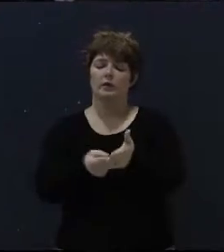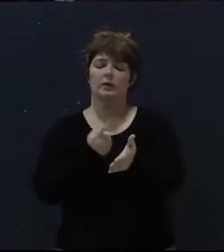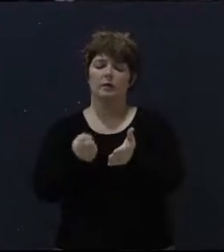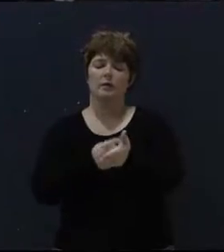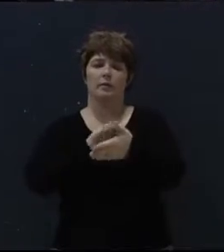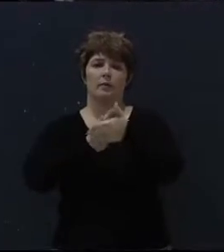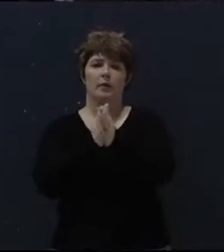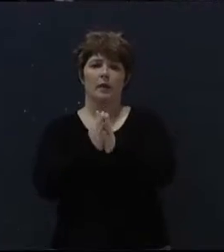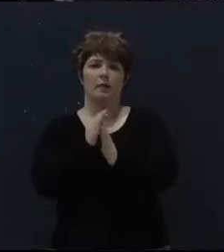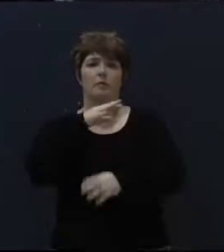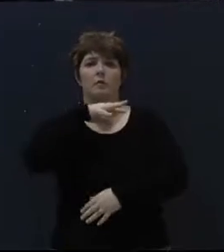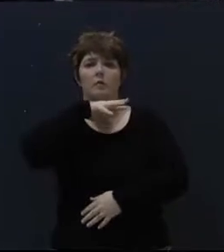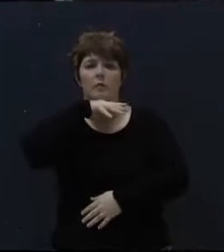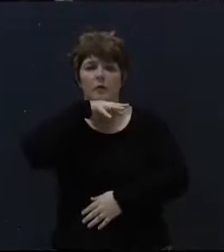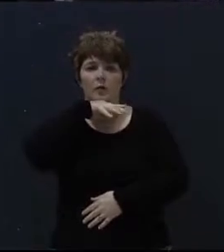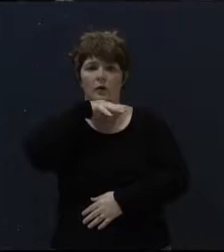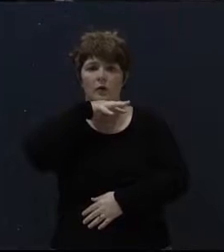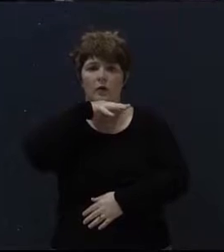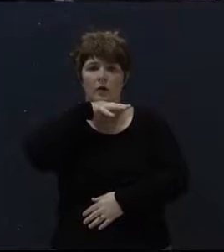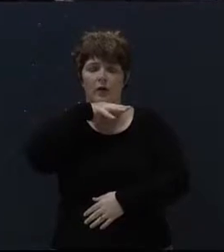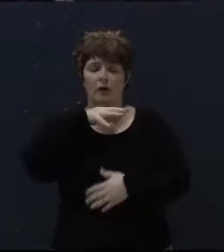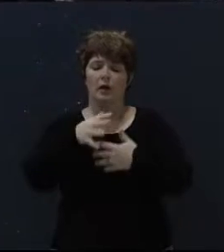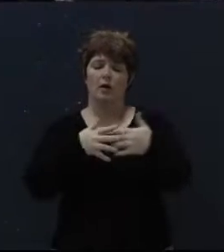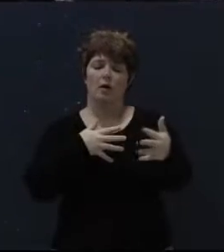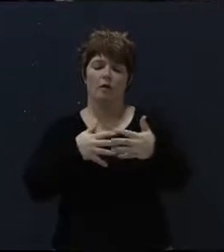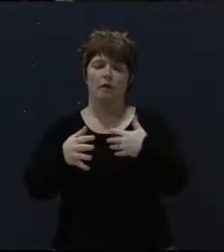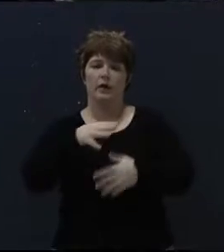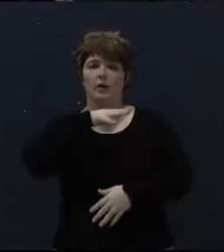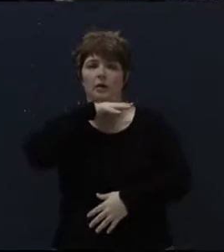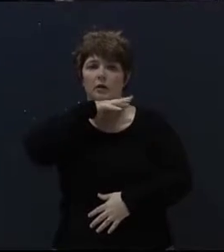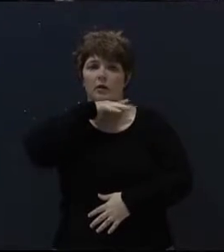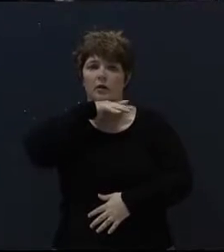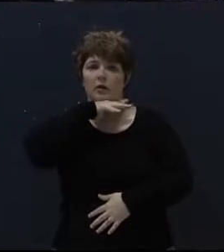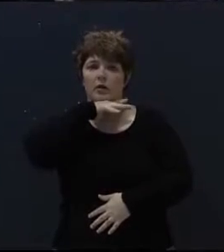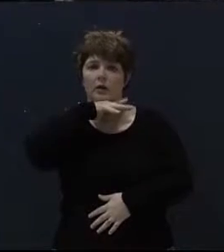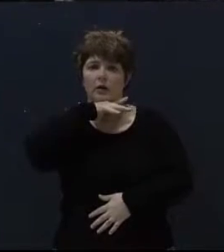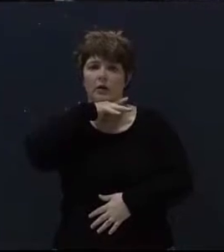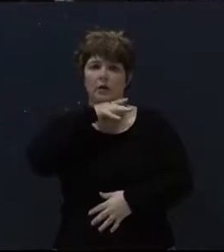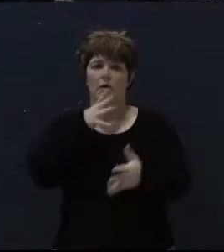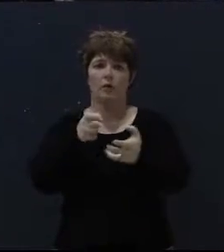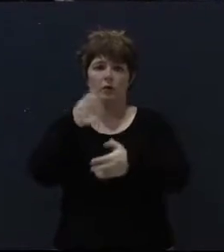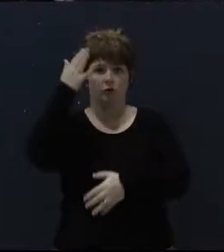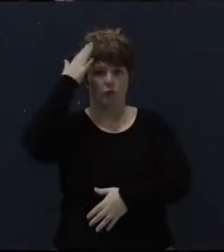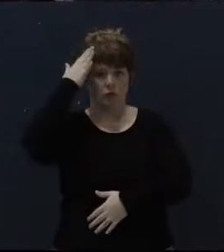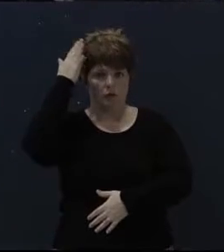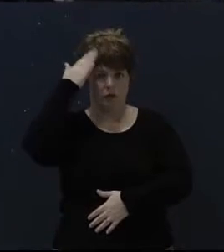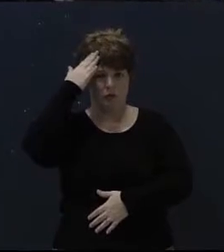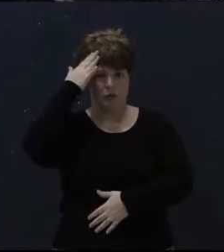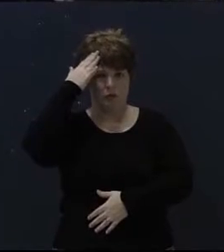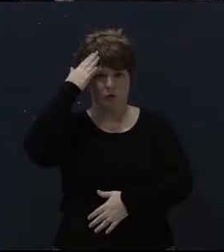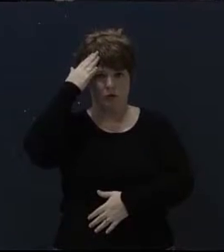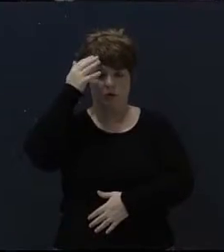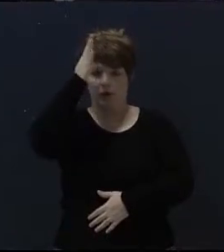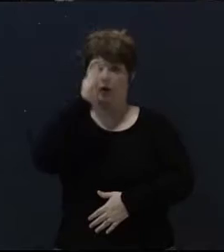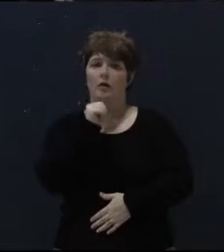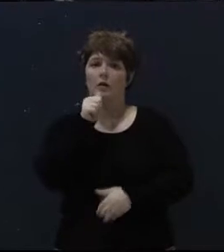dirty and our feet dirty. And I want you to know something. God ain't going to bless you with